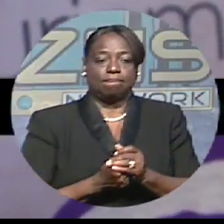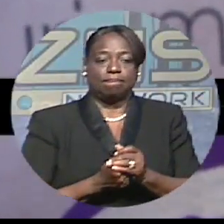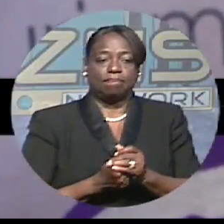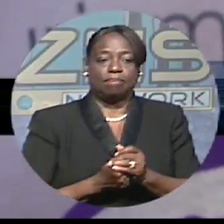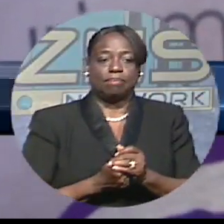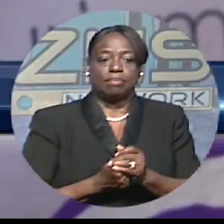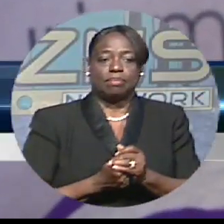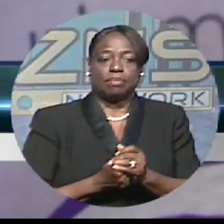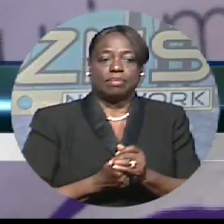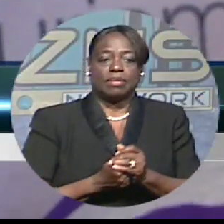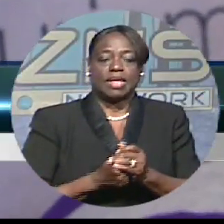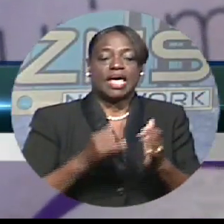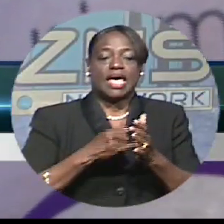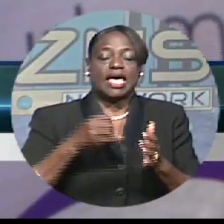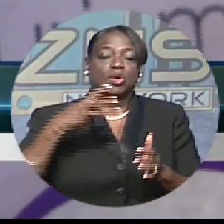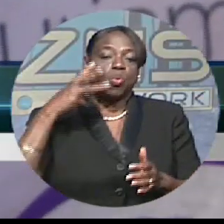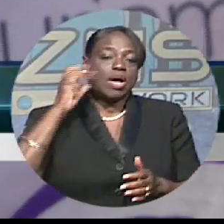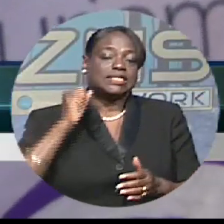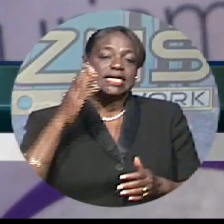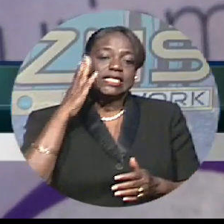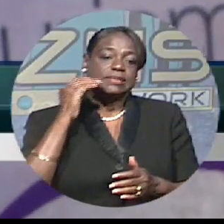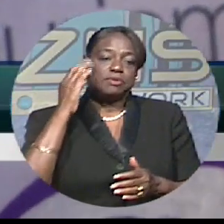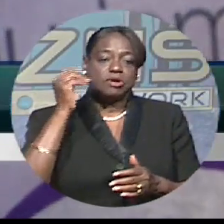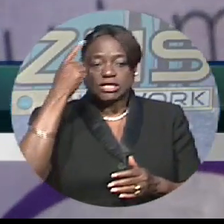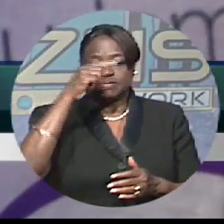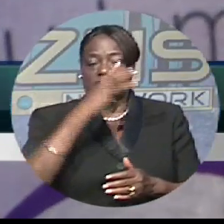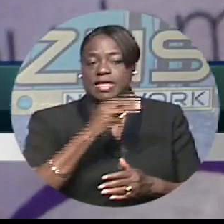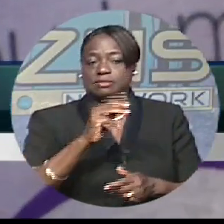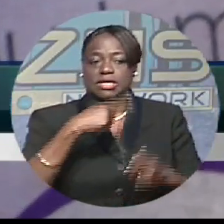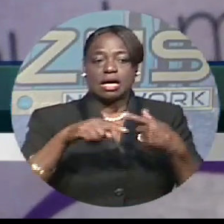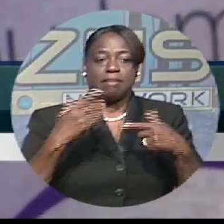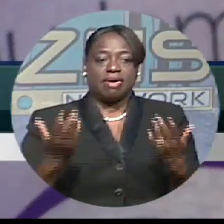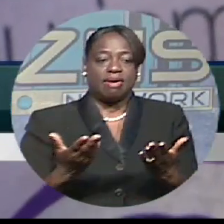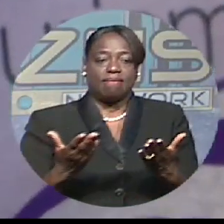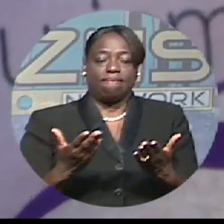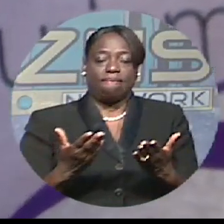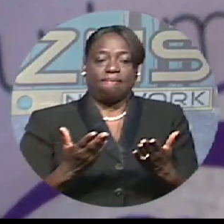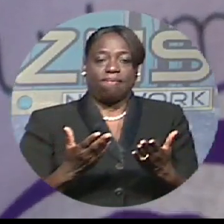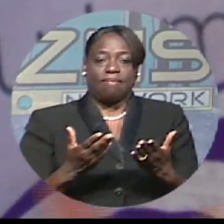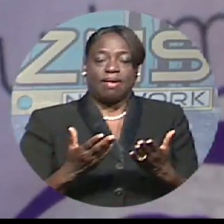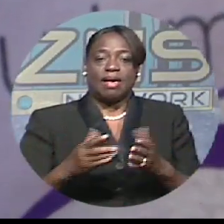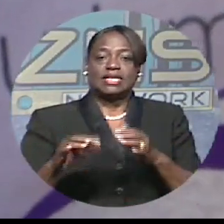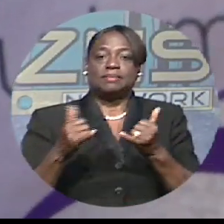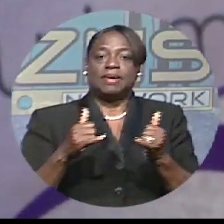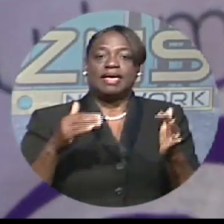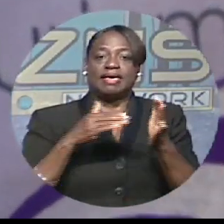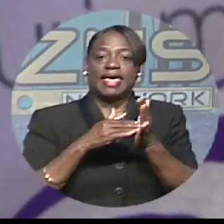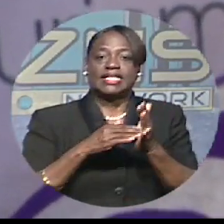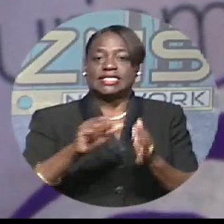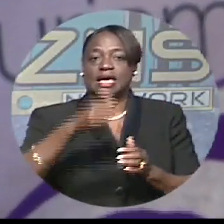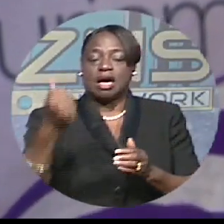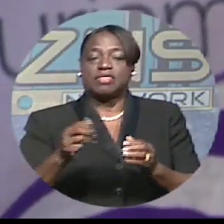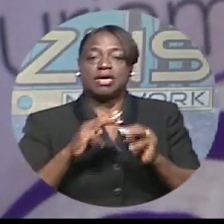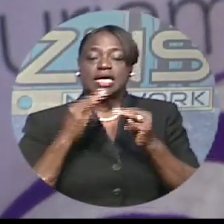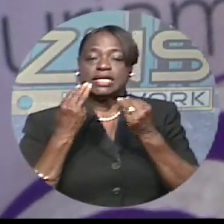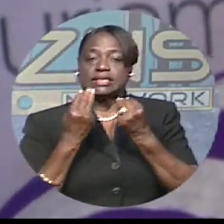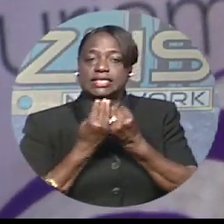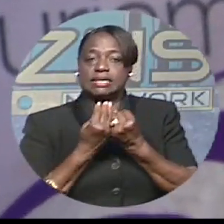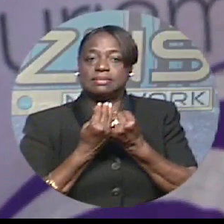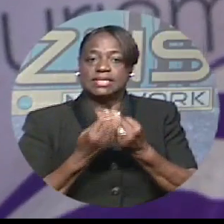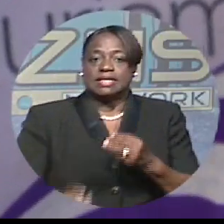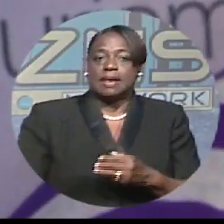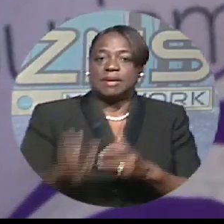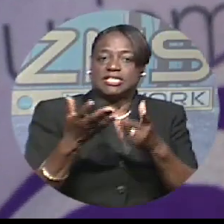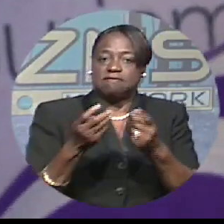pitch, so it was an experience for them to come here and be able to play against the other teams that pitch much faster than